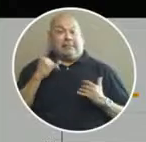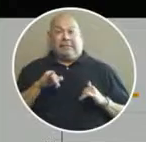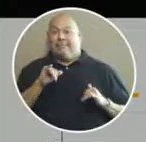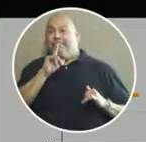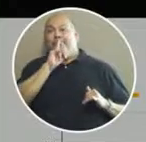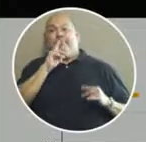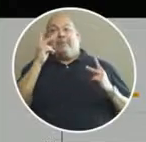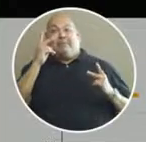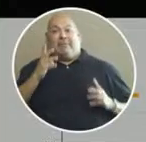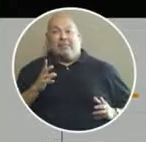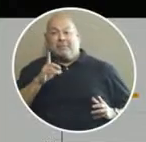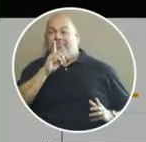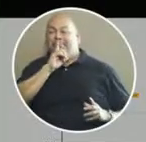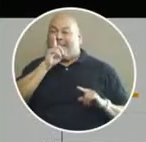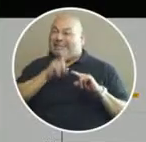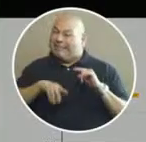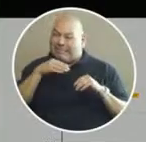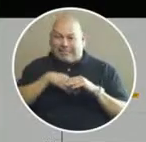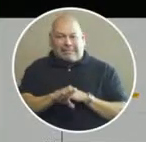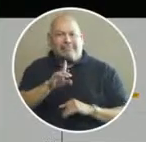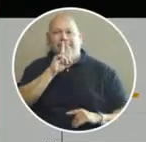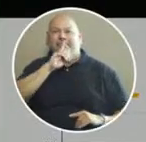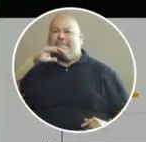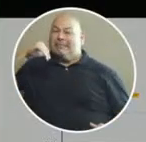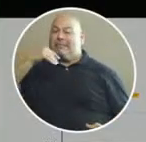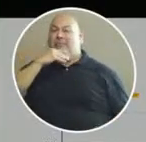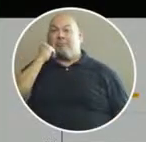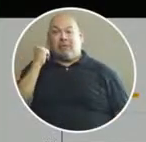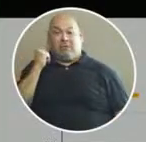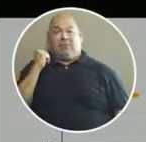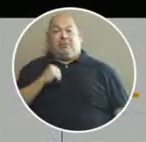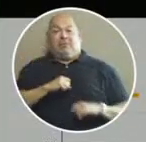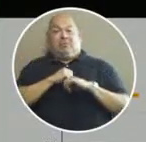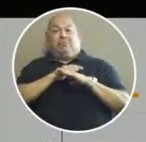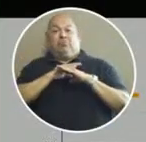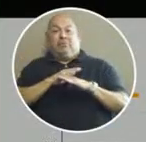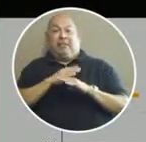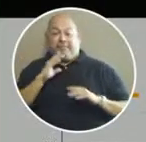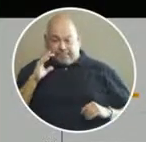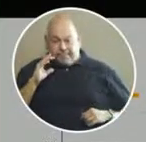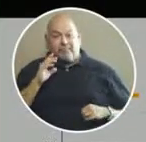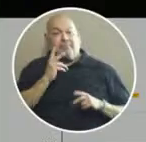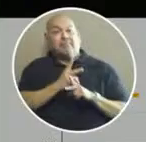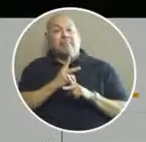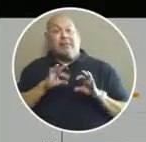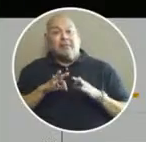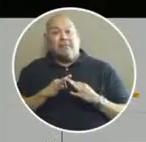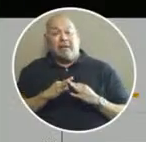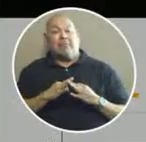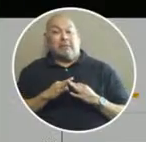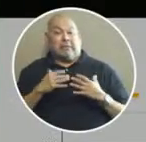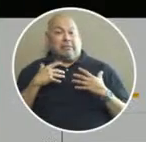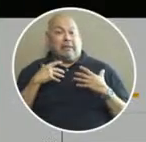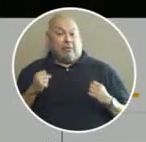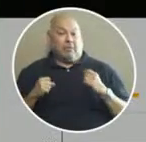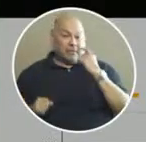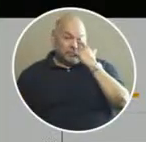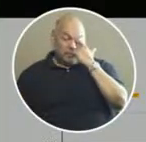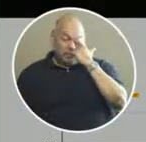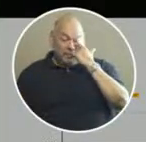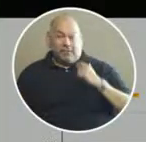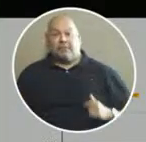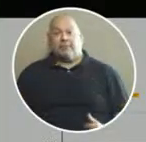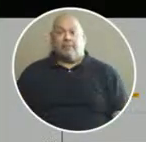be there with our loved ones. So it's better to prevent and keep our loved ones healthy. The next slide, please.